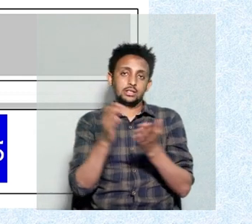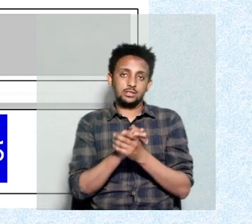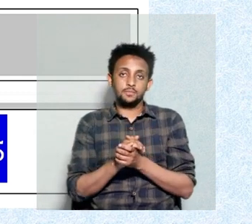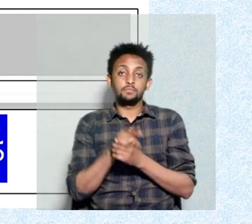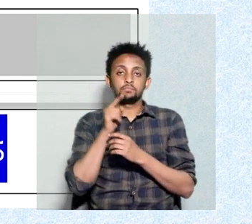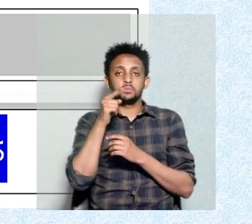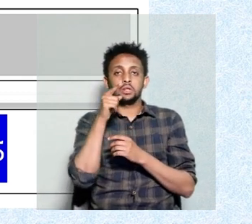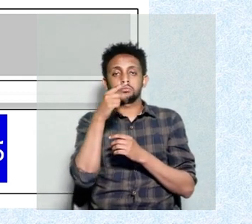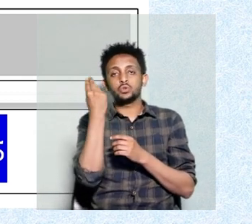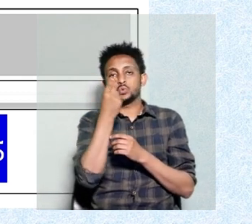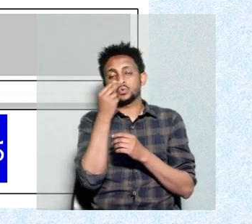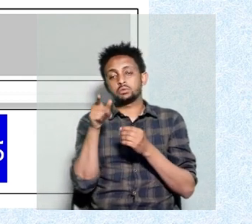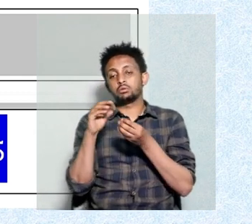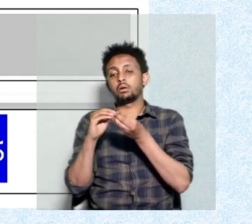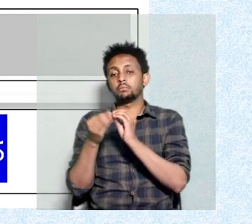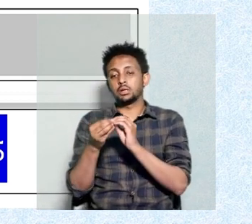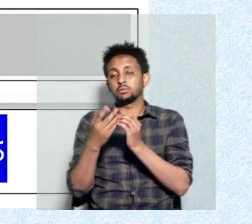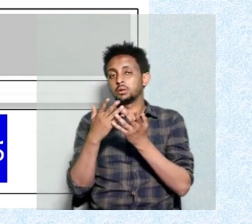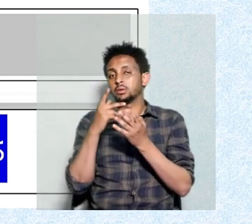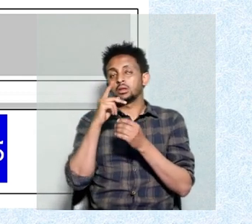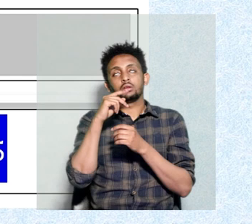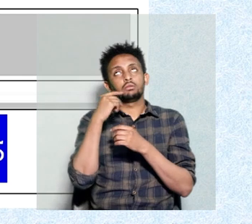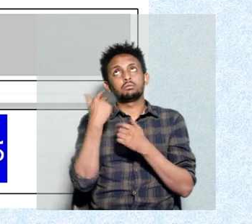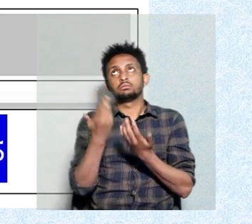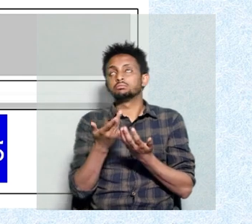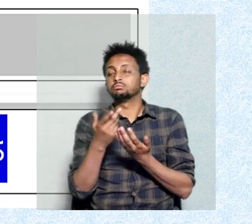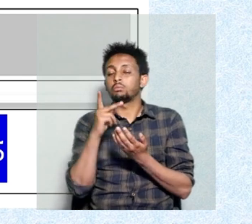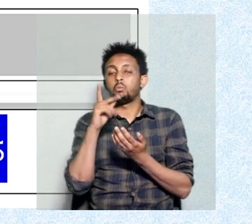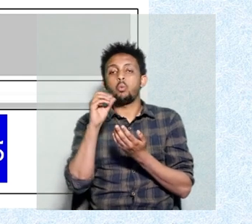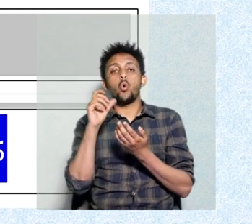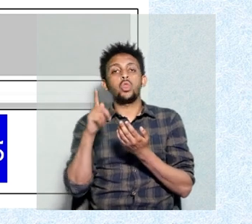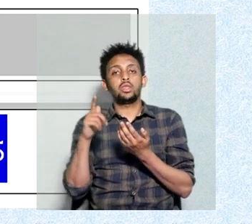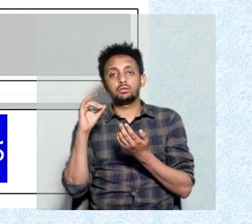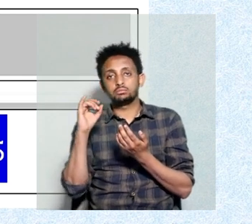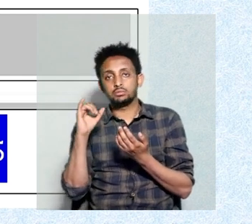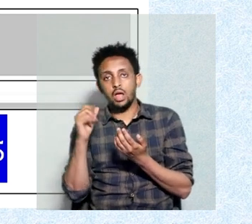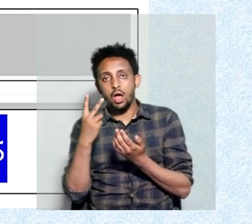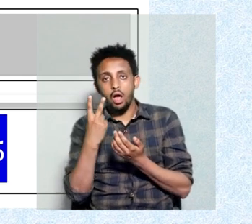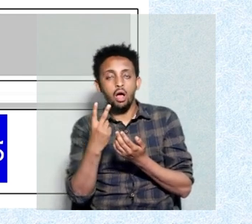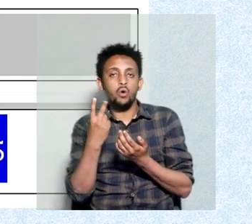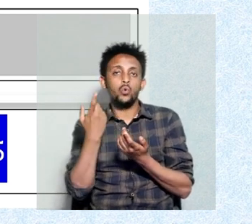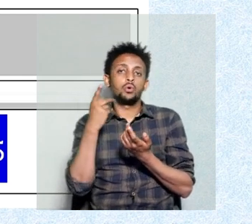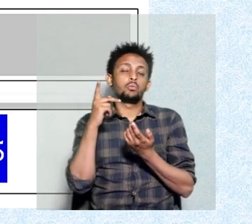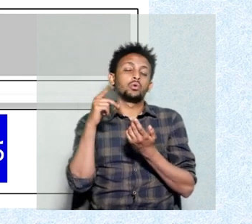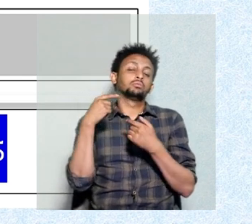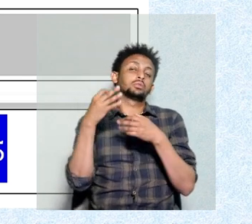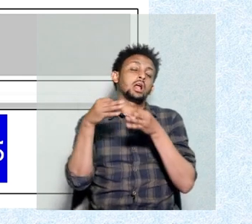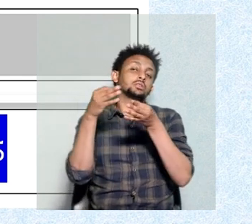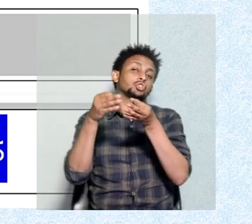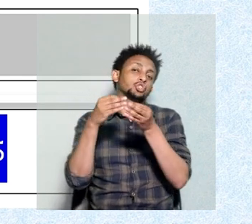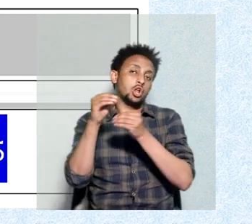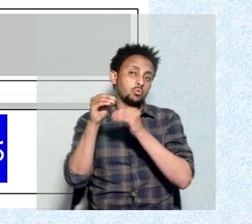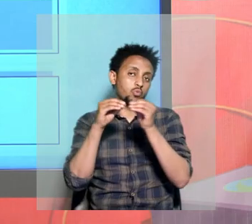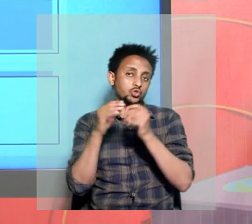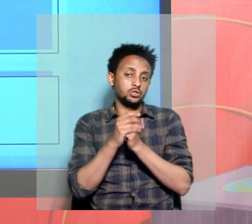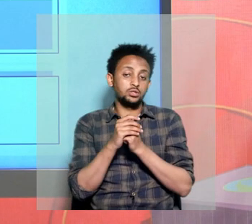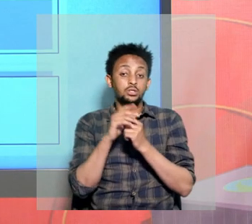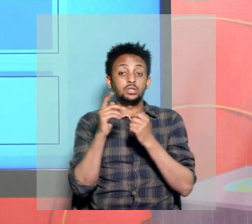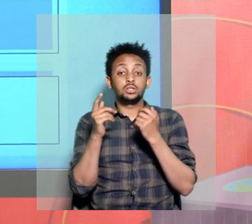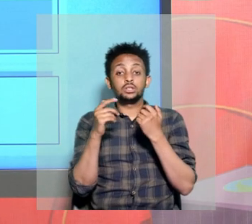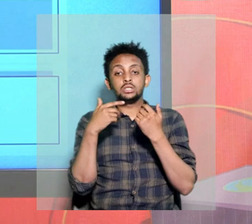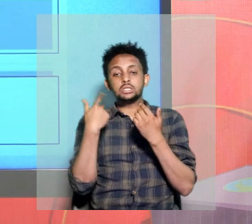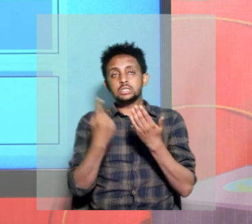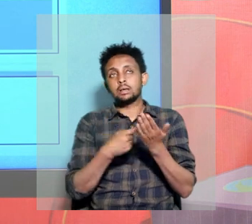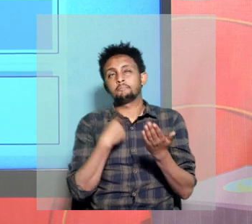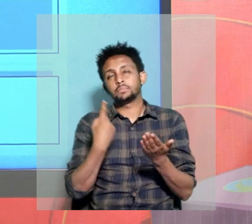so that you might use those numbers as well for diatomic or for polyatomic, considering only the translational motion. Here,